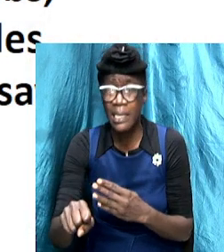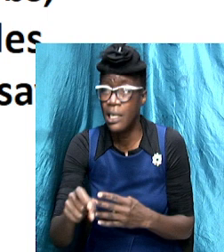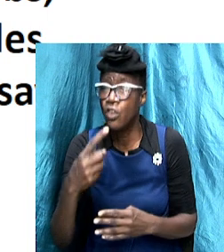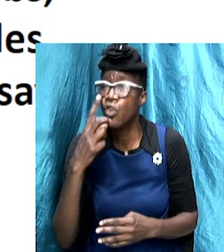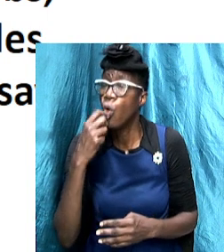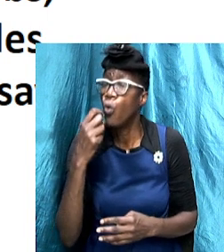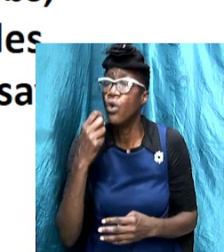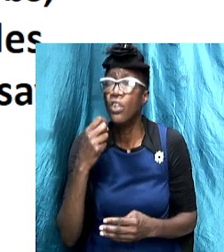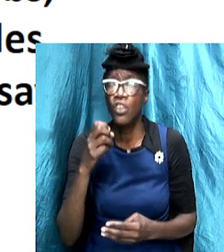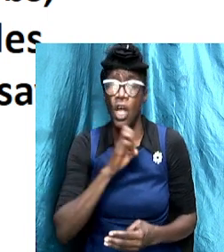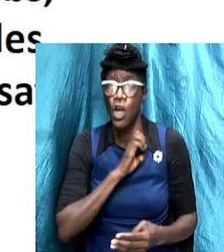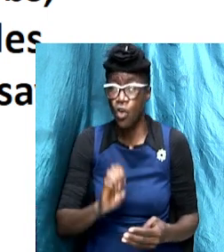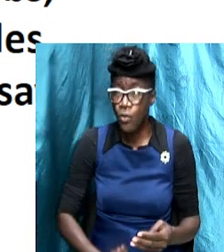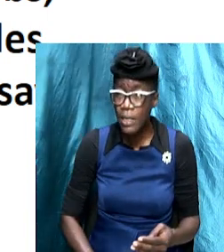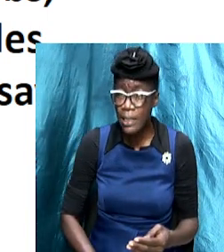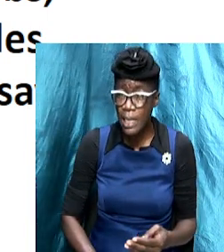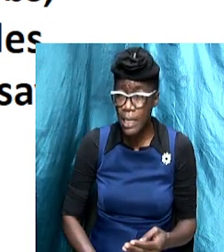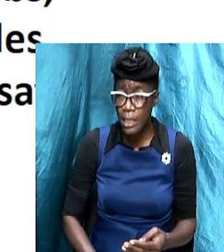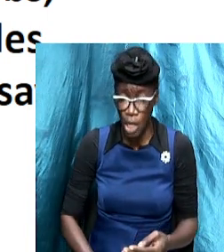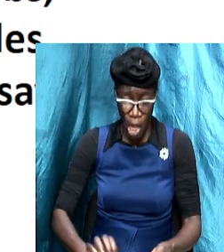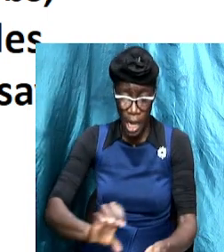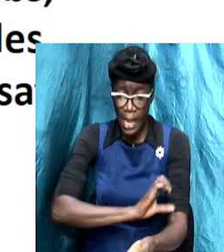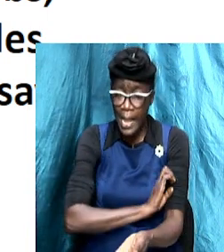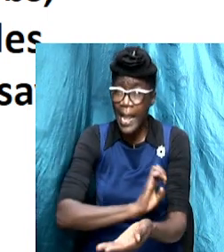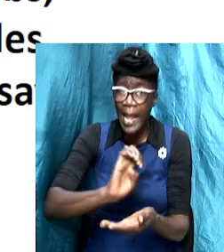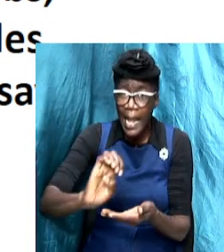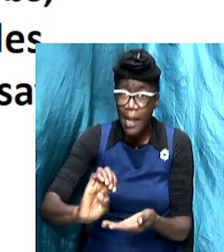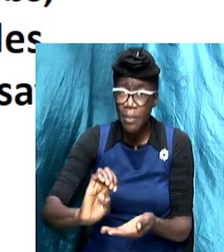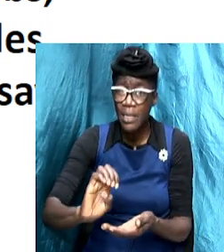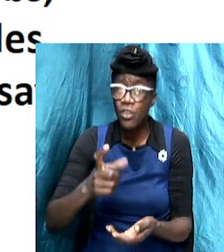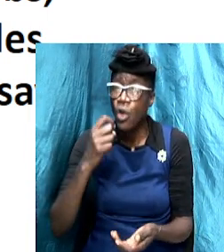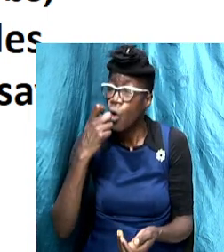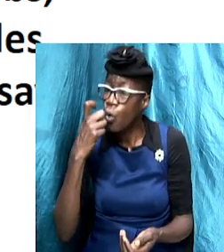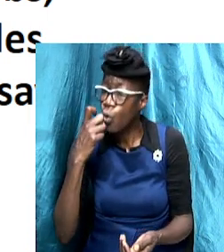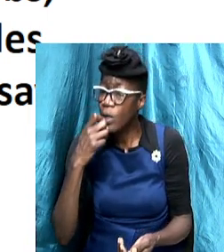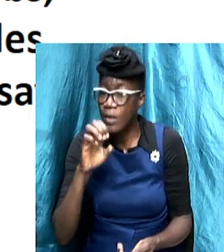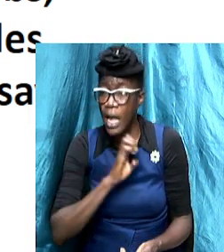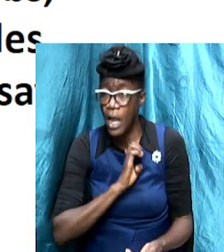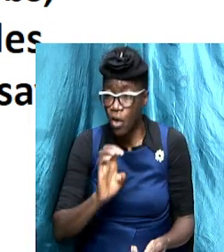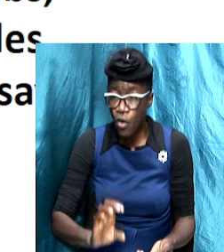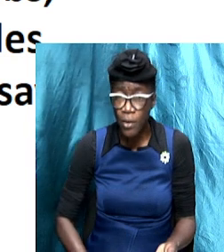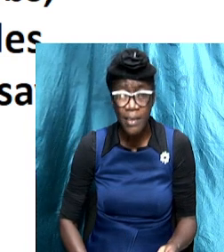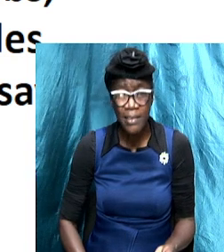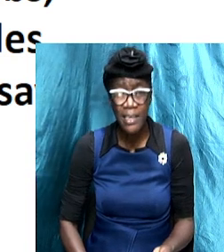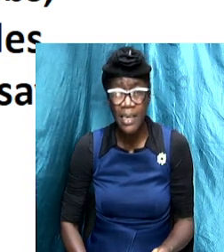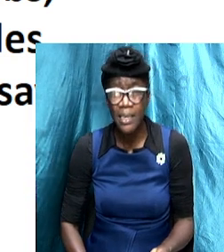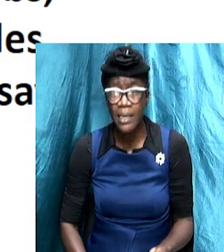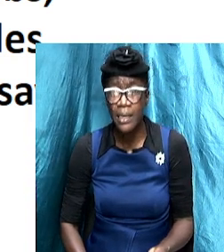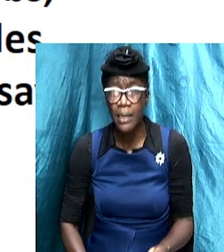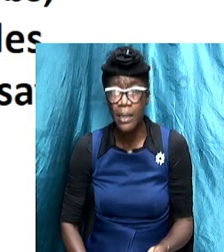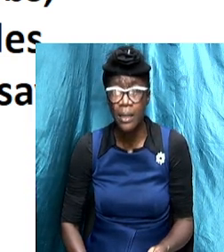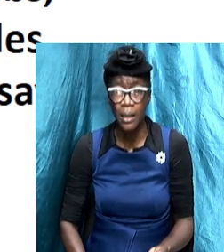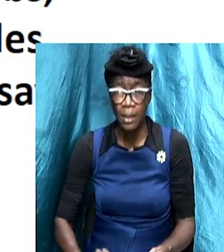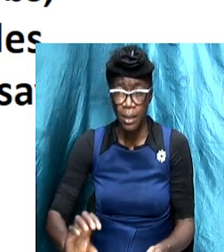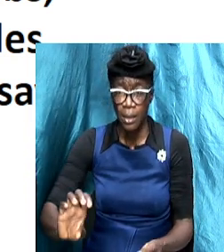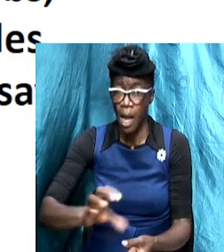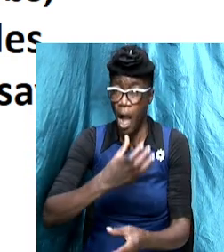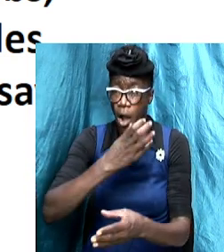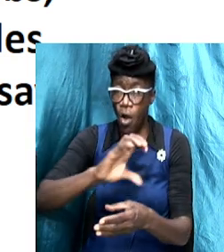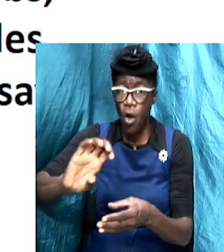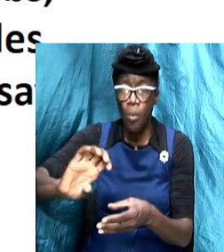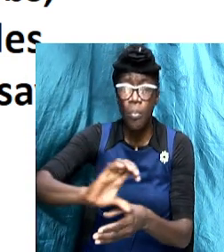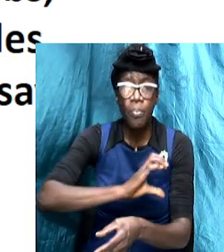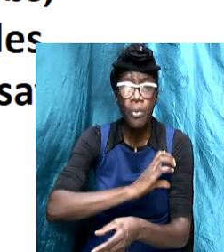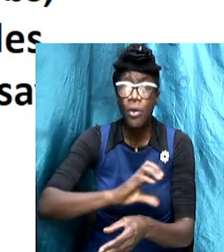not a chemist who is a Christian. You are not a computer programmer who is